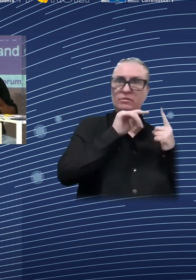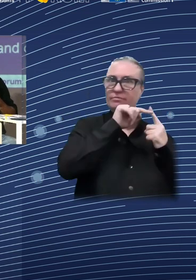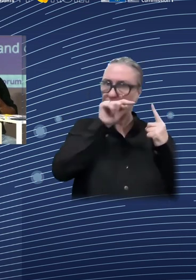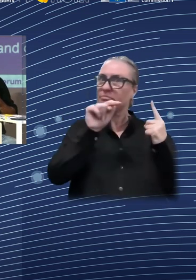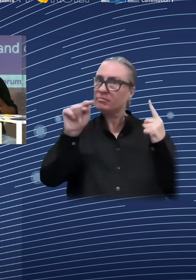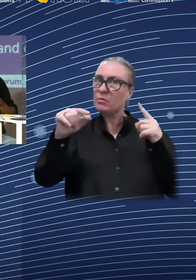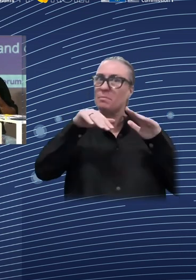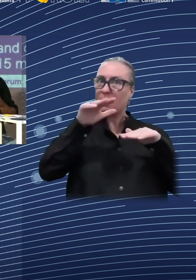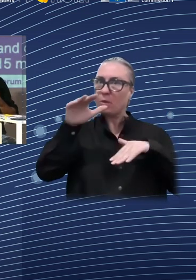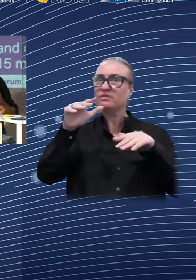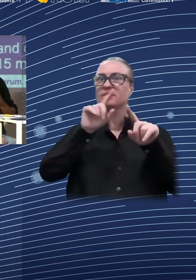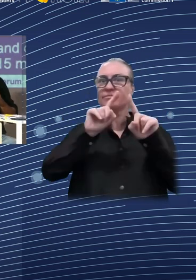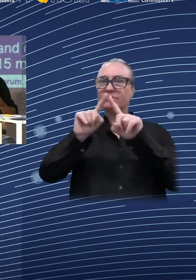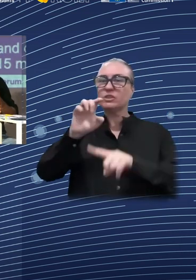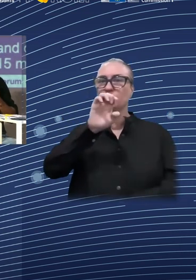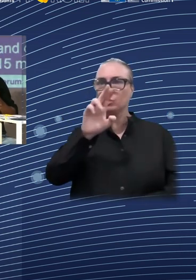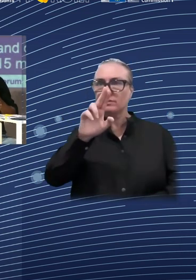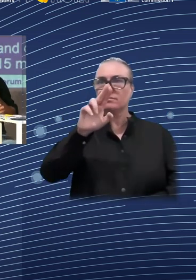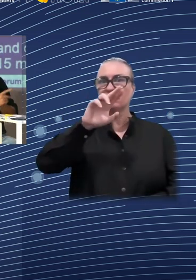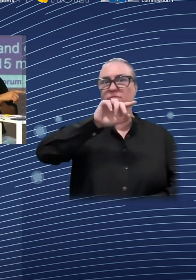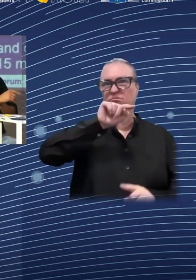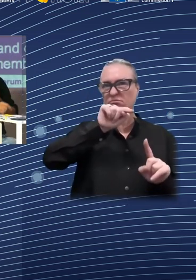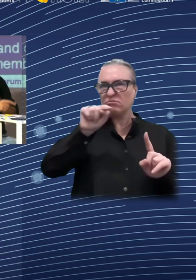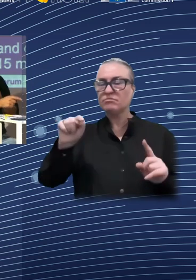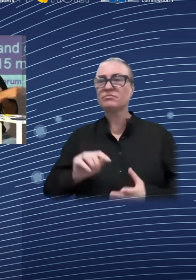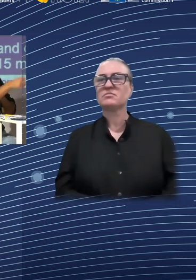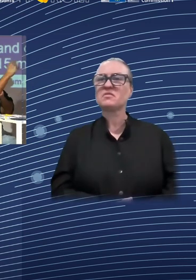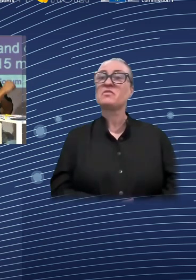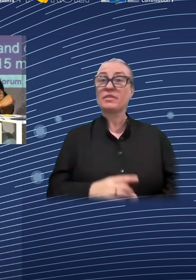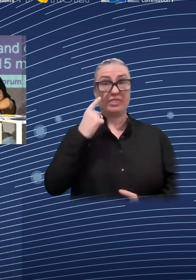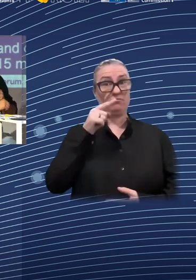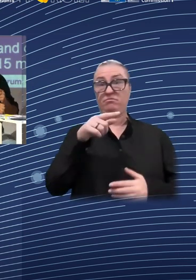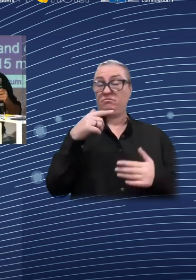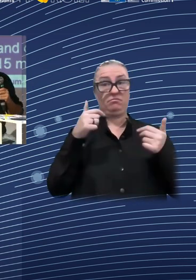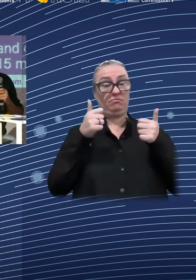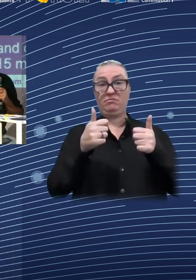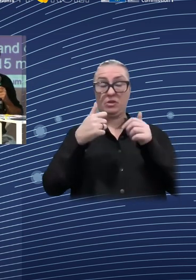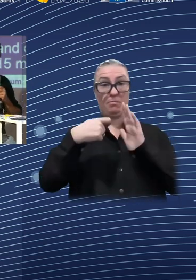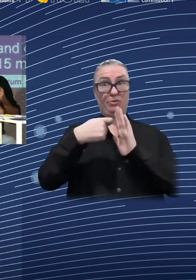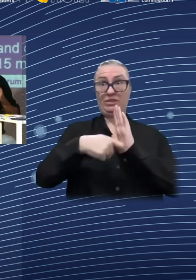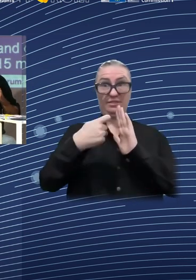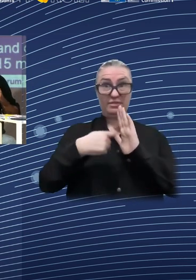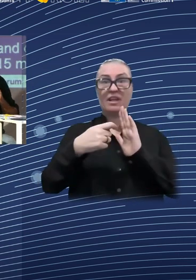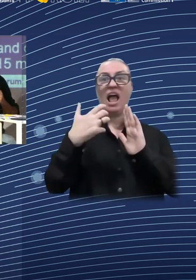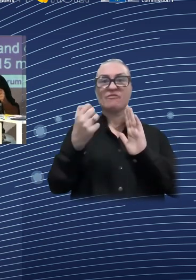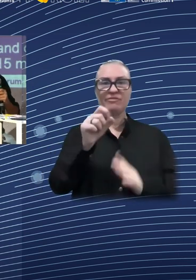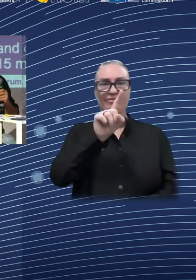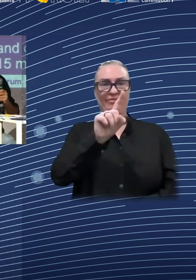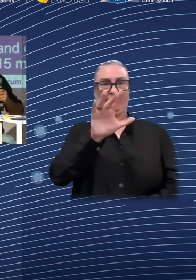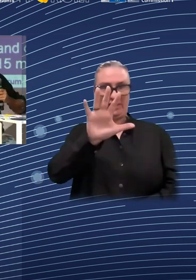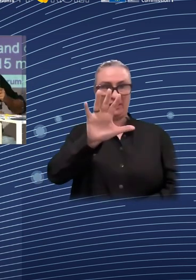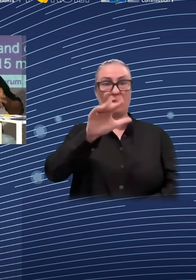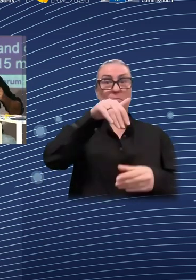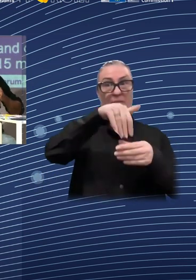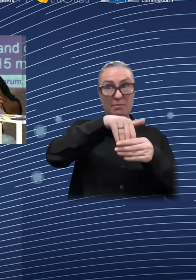useful to get into that. But the previous question was about accept